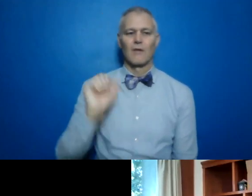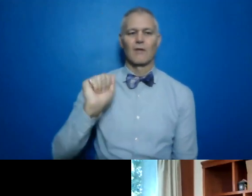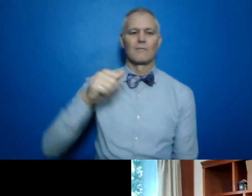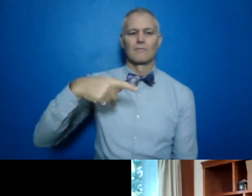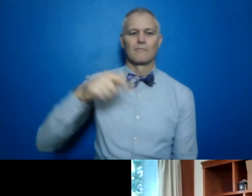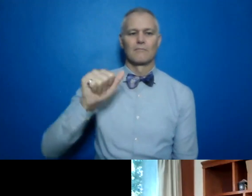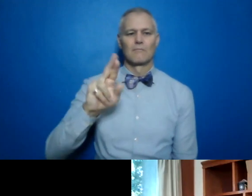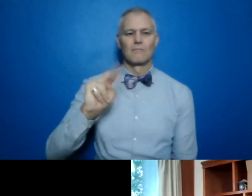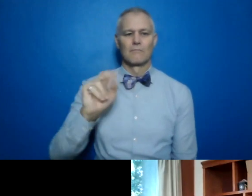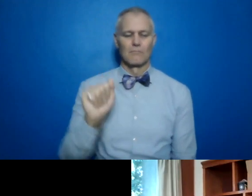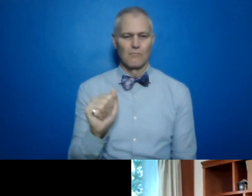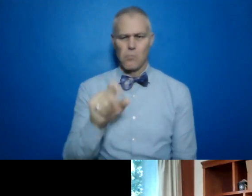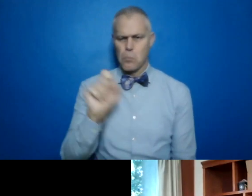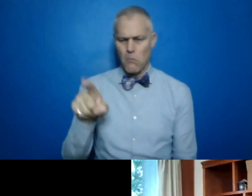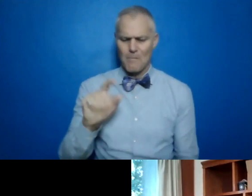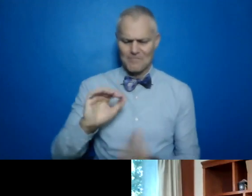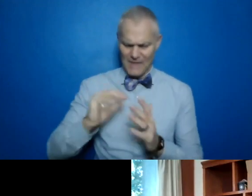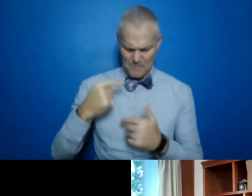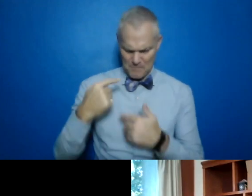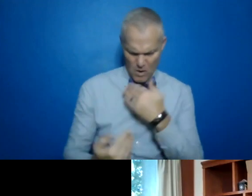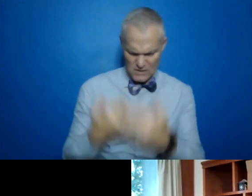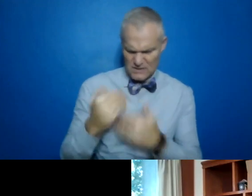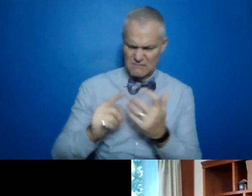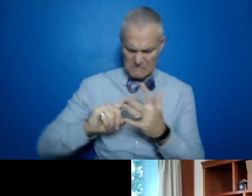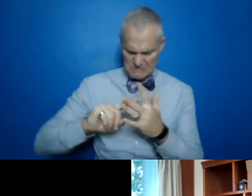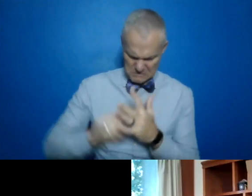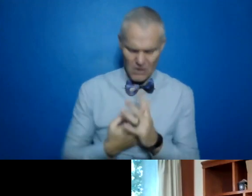How do these processes get started?